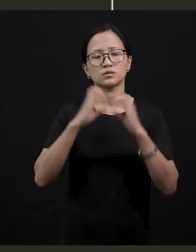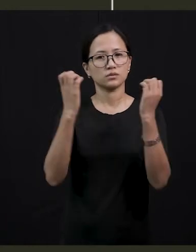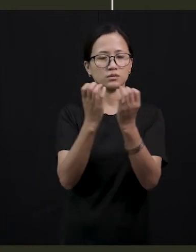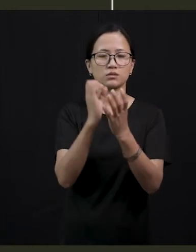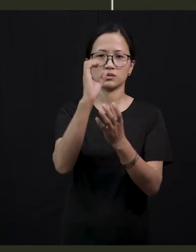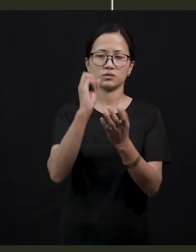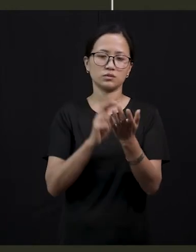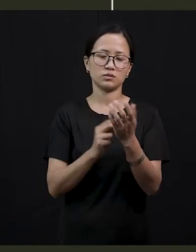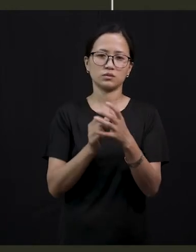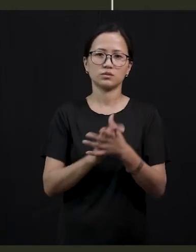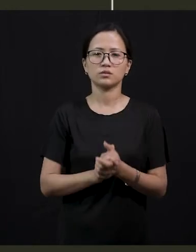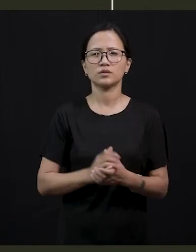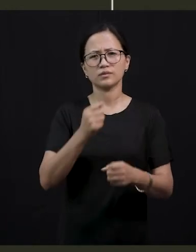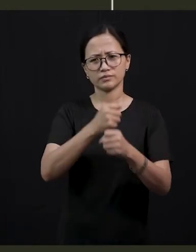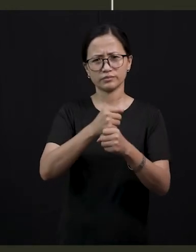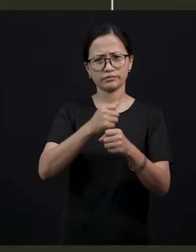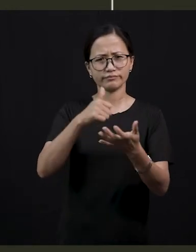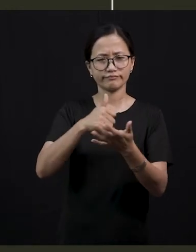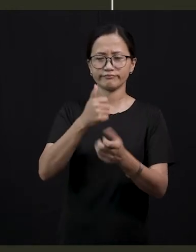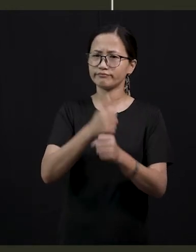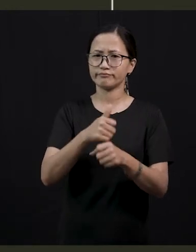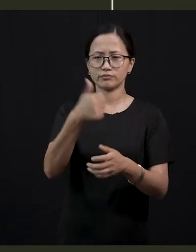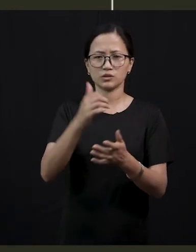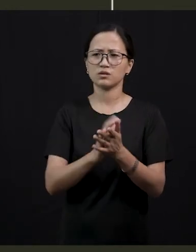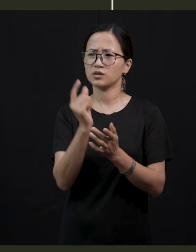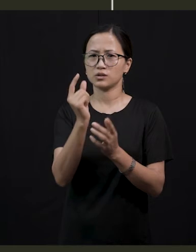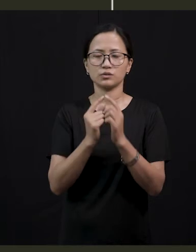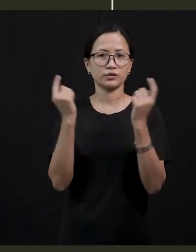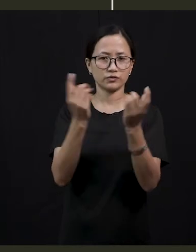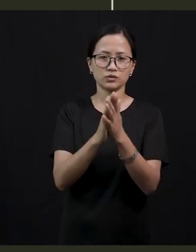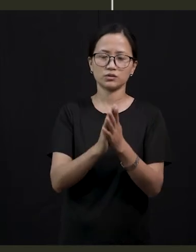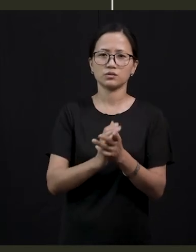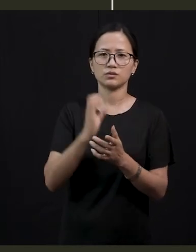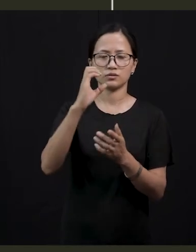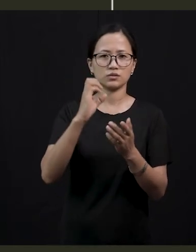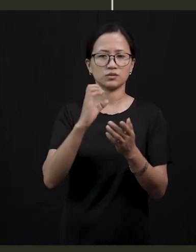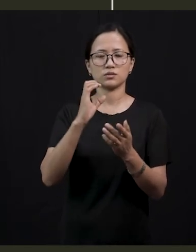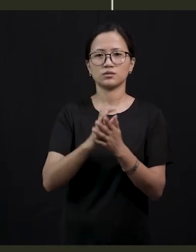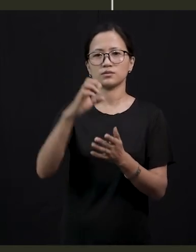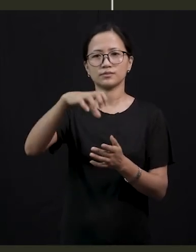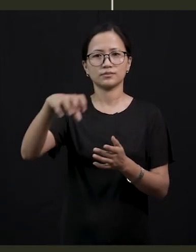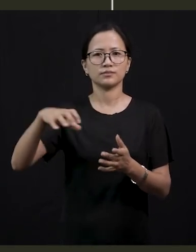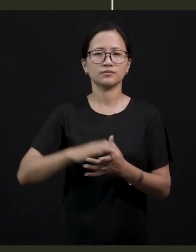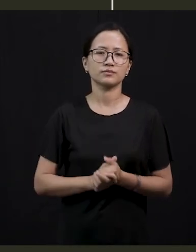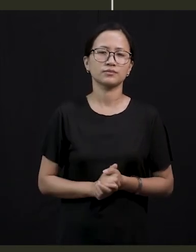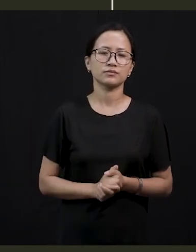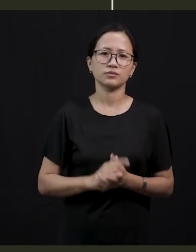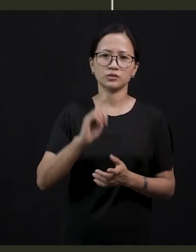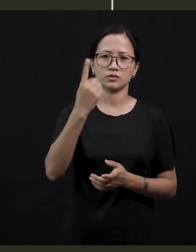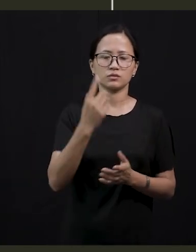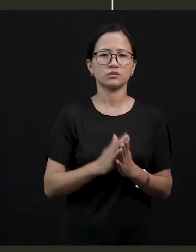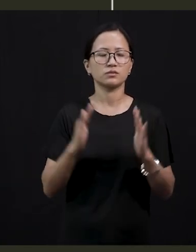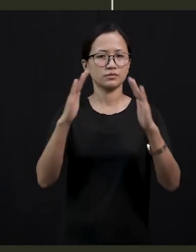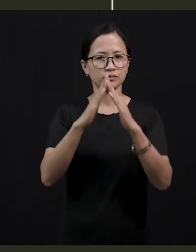1/12 are re-elected by the graduate of any universities. But remember, Nagaland does not have the council. We only have